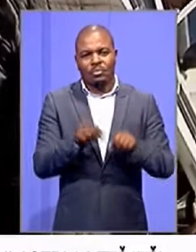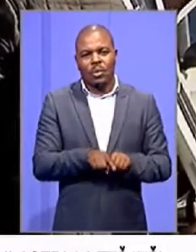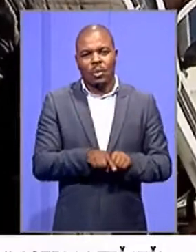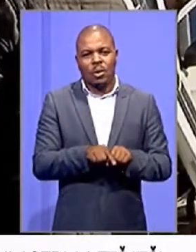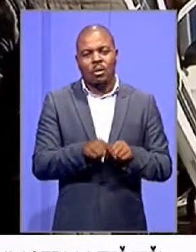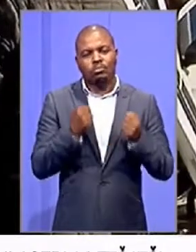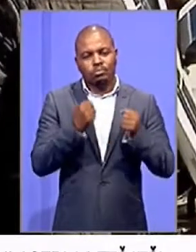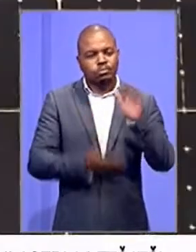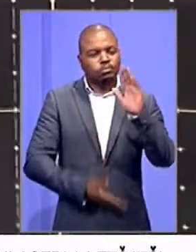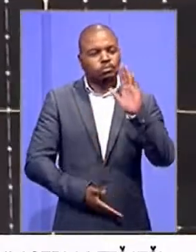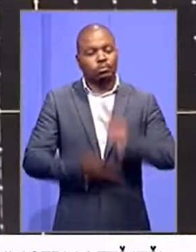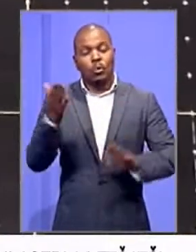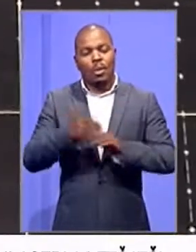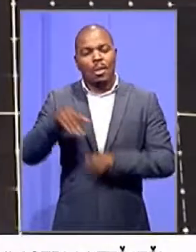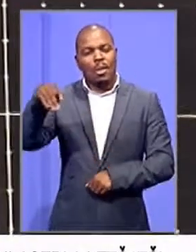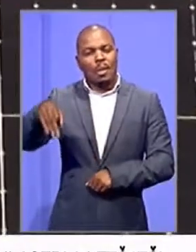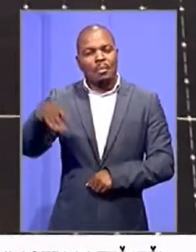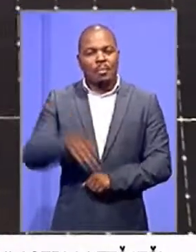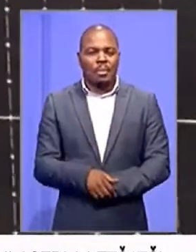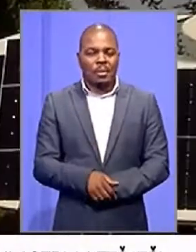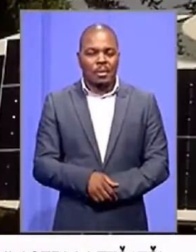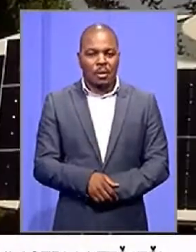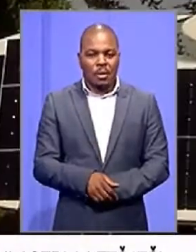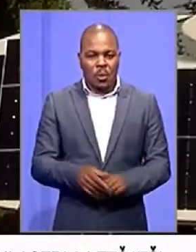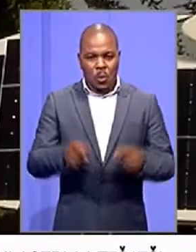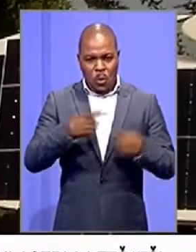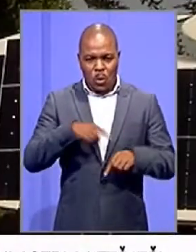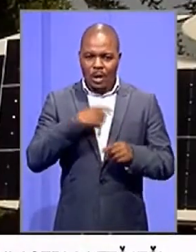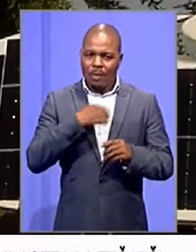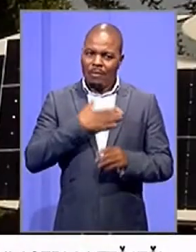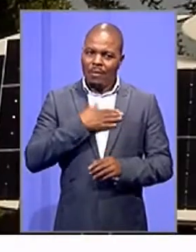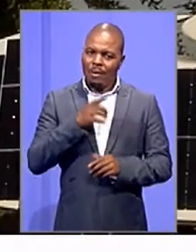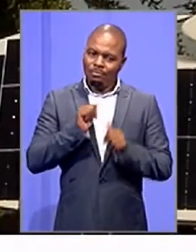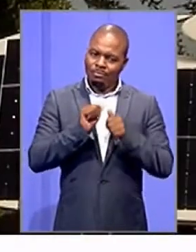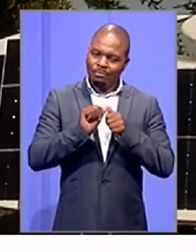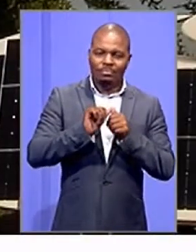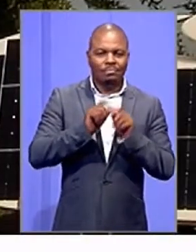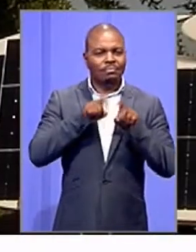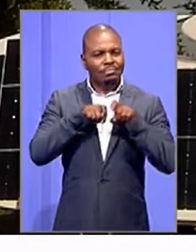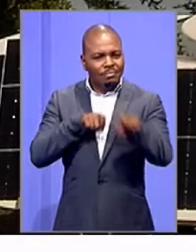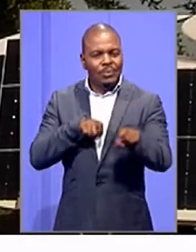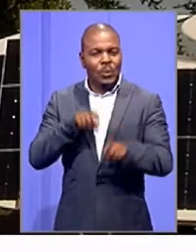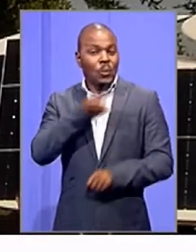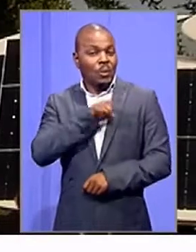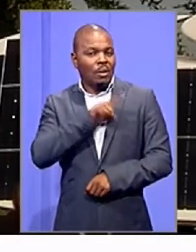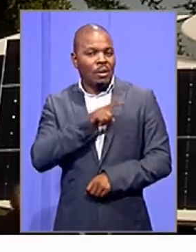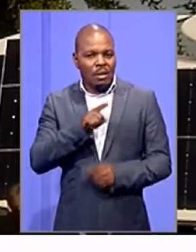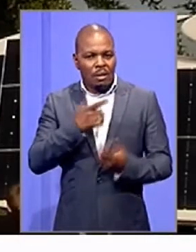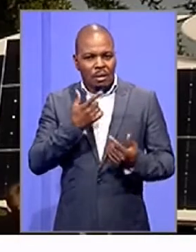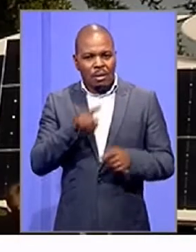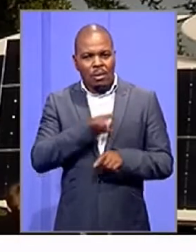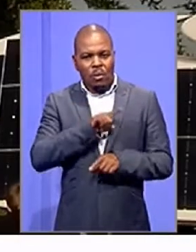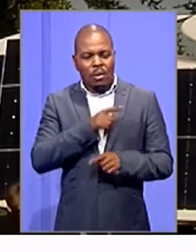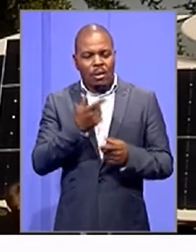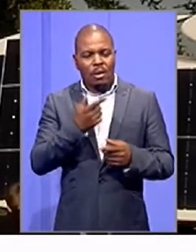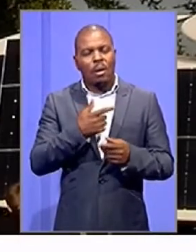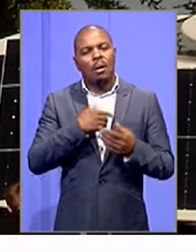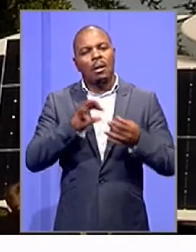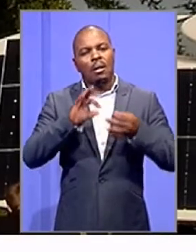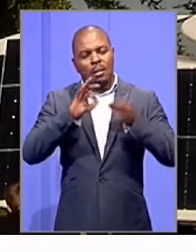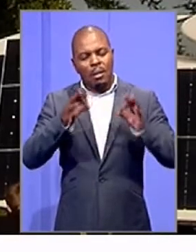botlhe go ya Namibia. What gives us the edge really is that we have put in a lot of effort in our wireless telemetry that